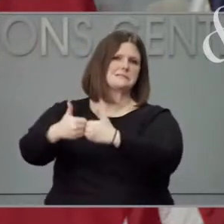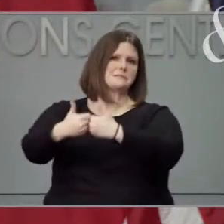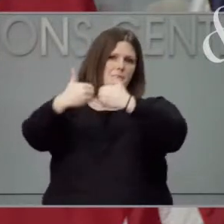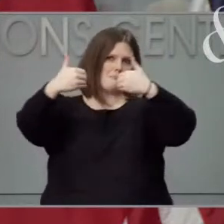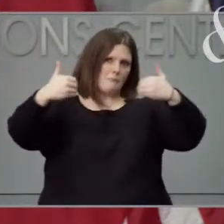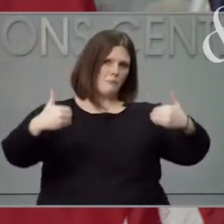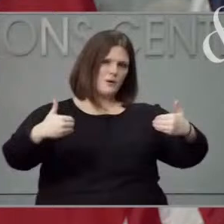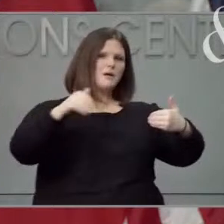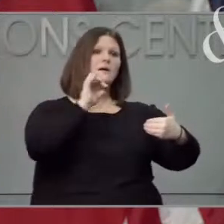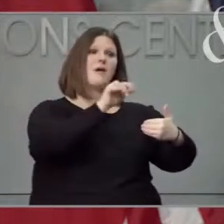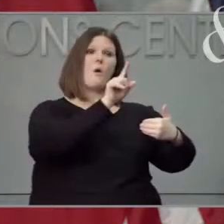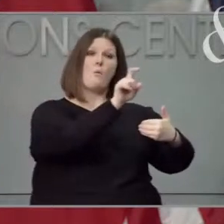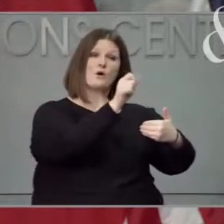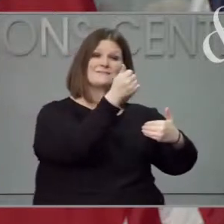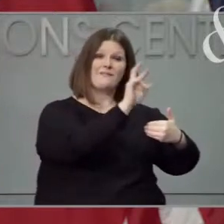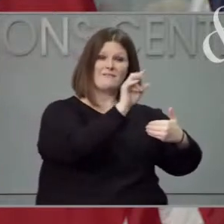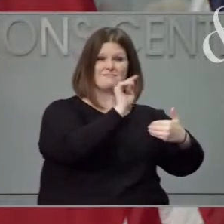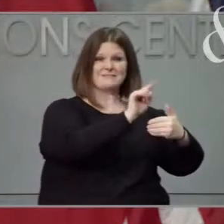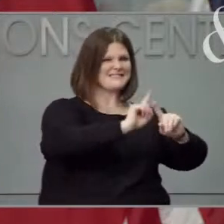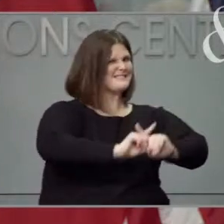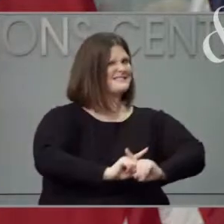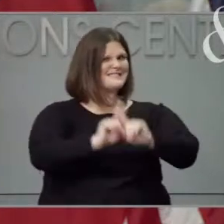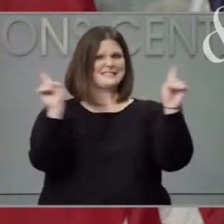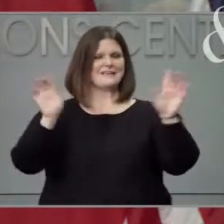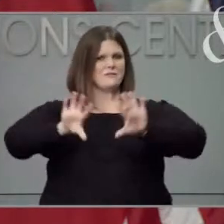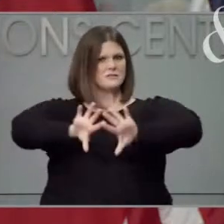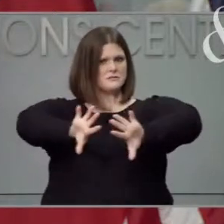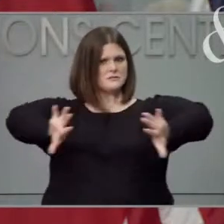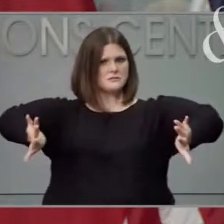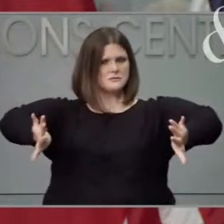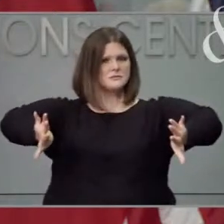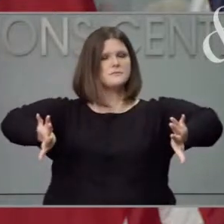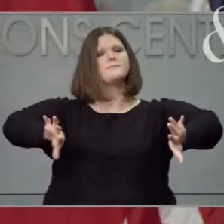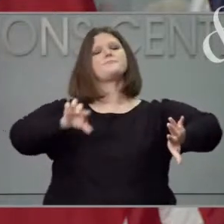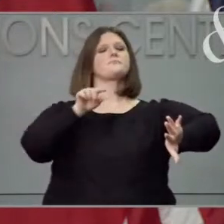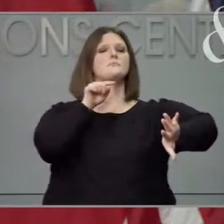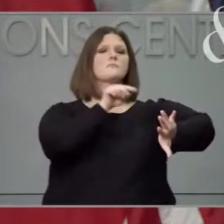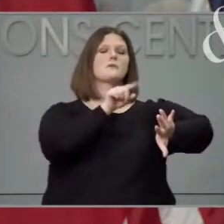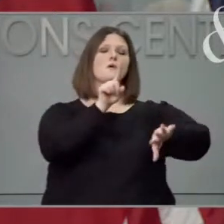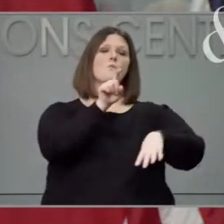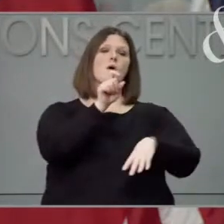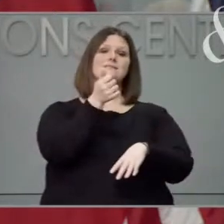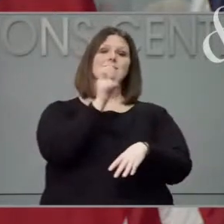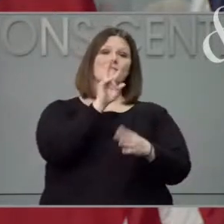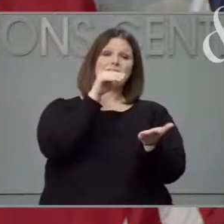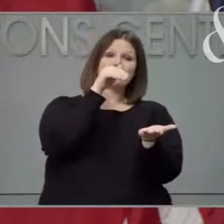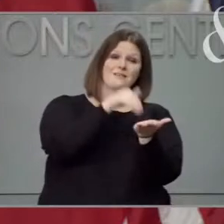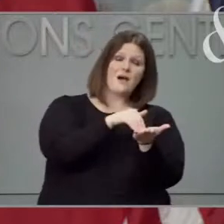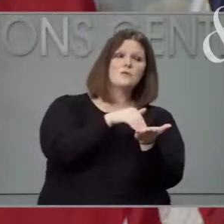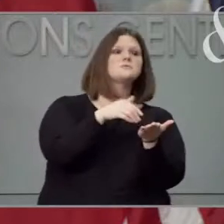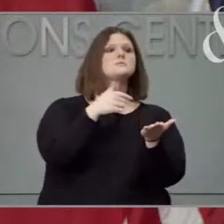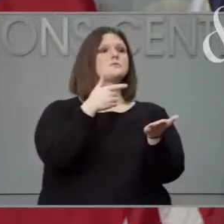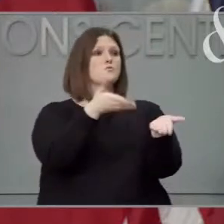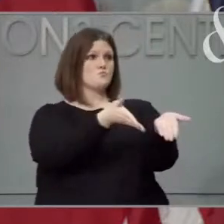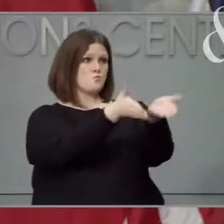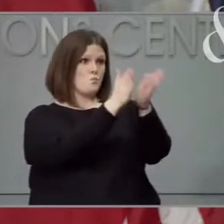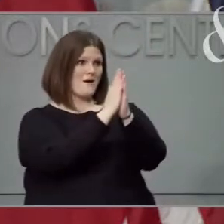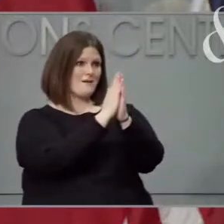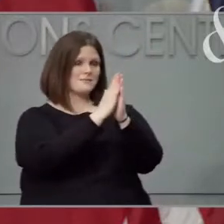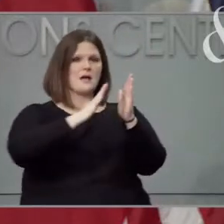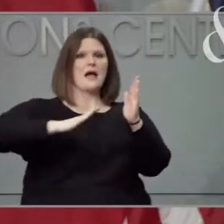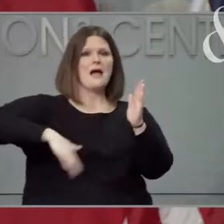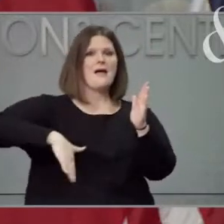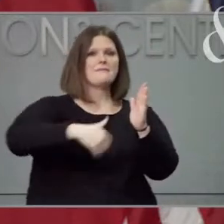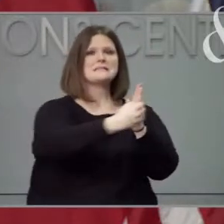from the 117 ballots that were requested, but we have not had